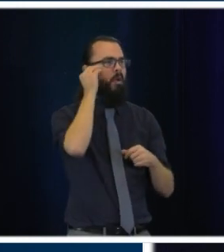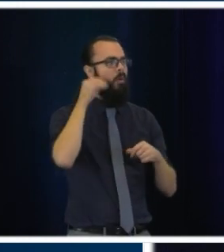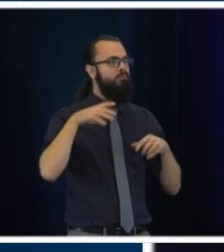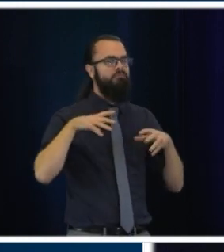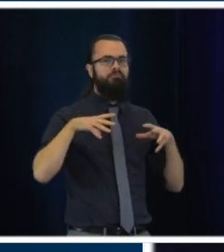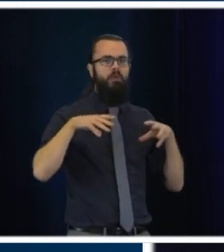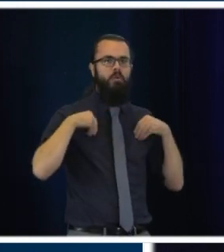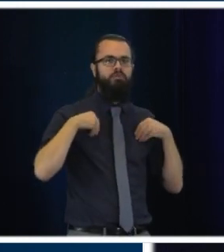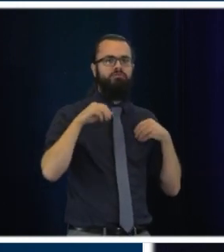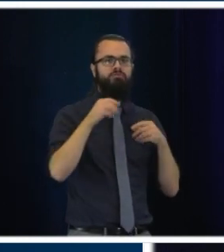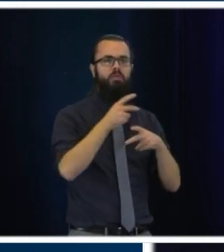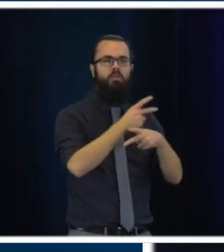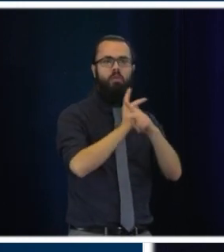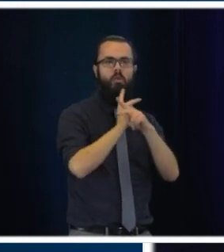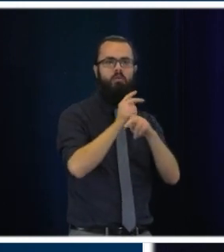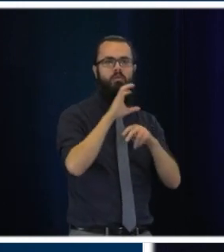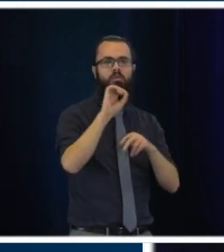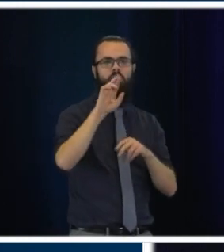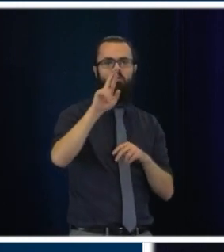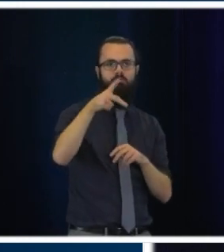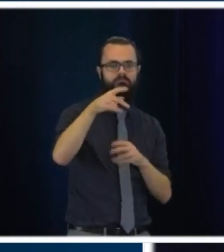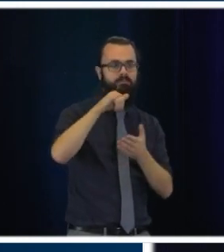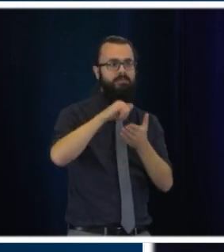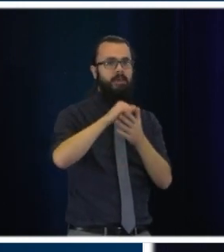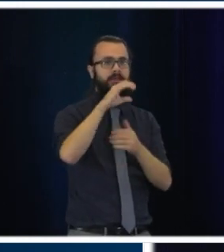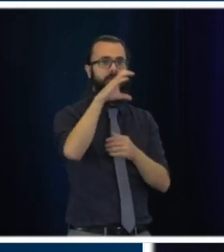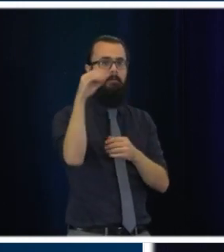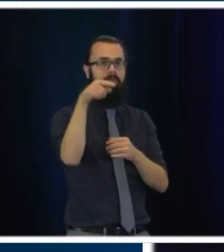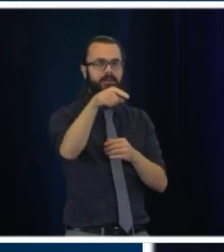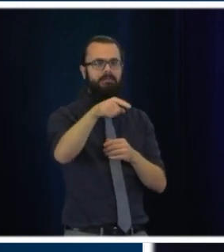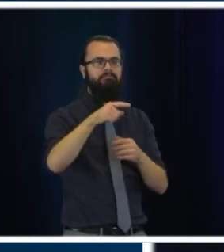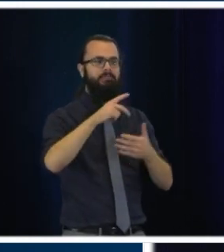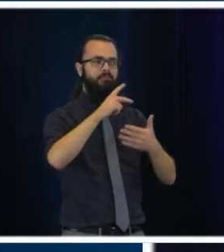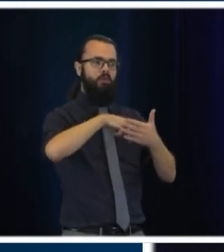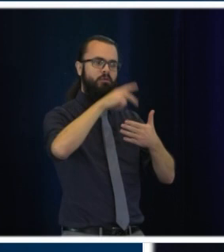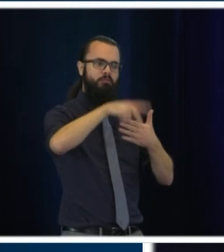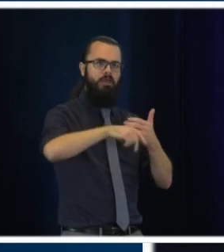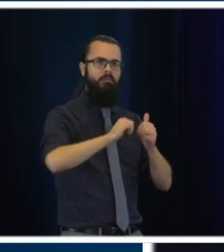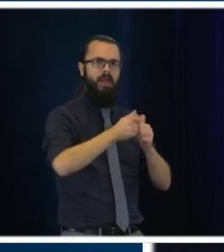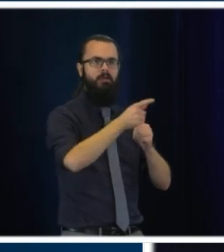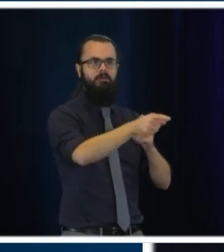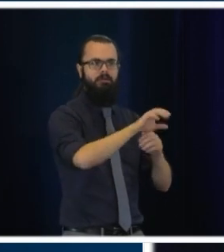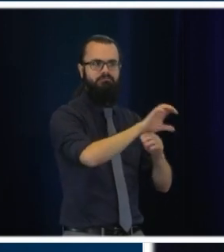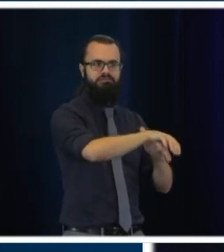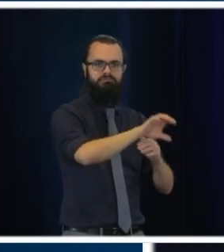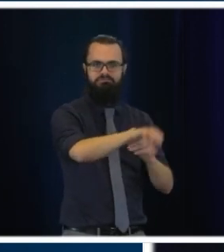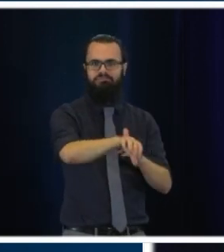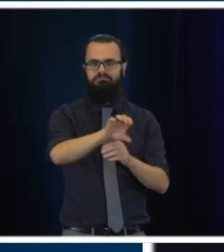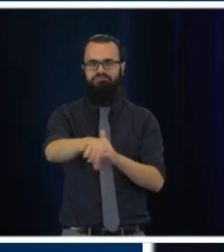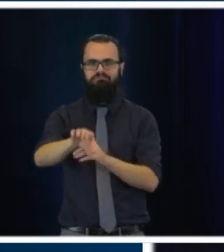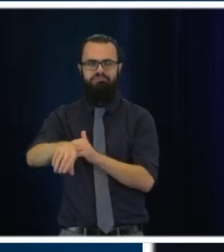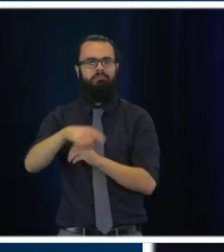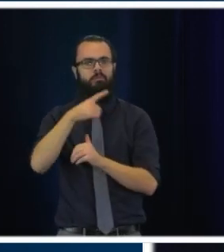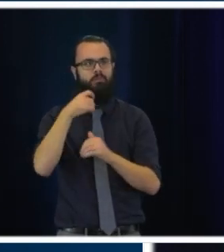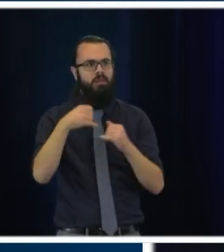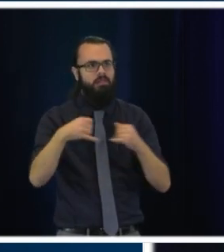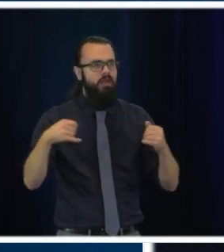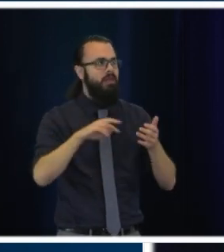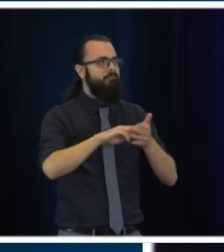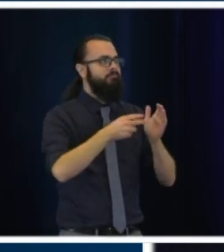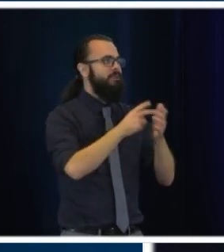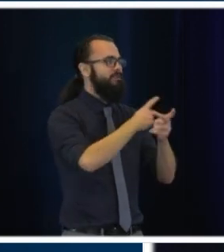Homeowners Loan Corporation, which was the program that they used to create the redlining, so the type A